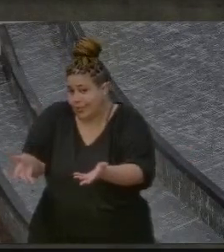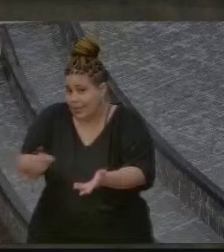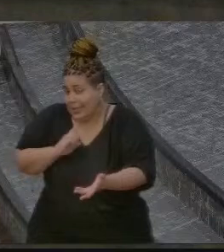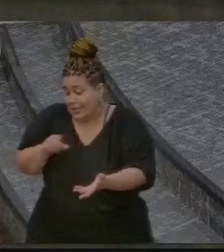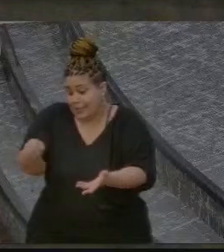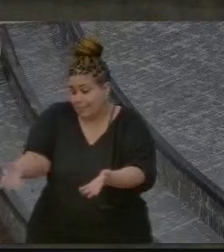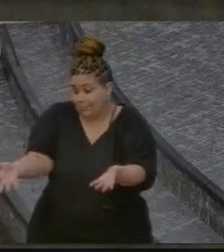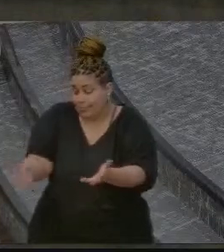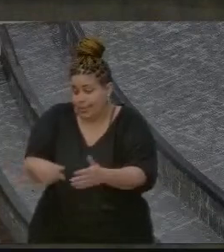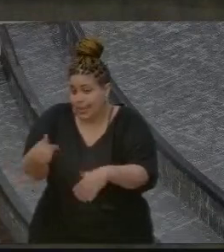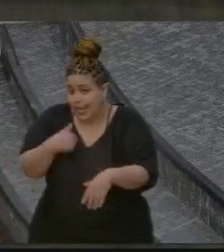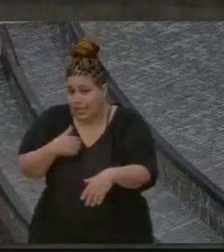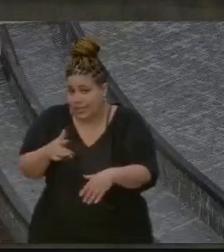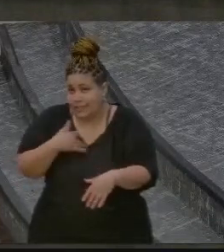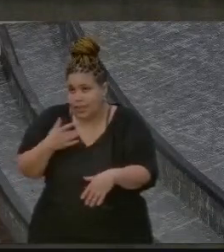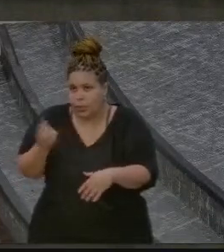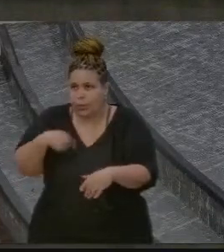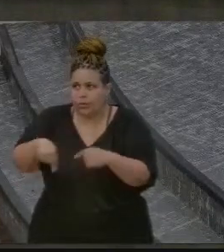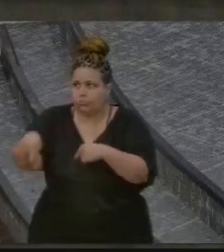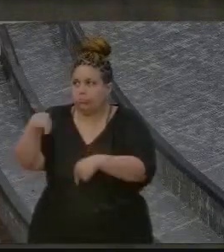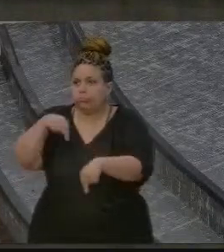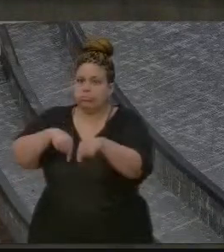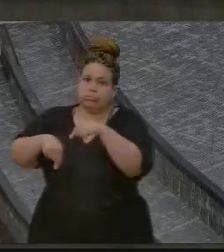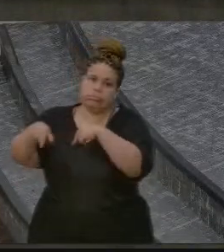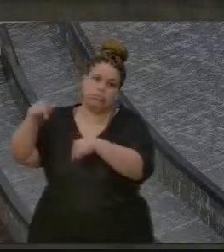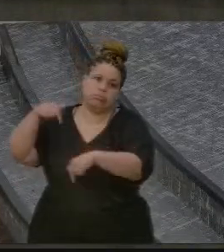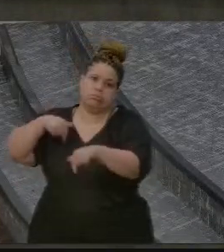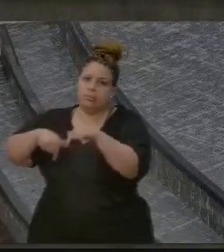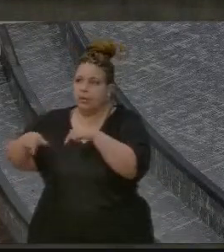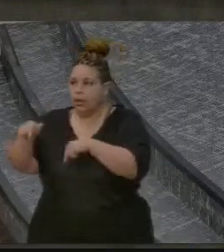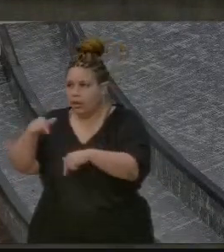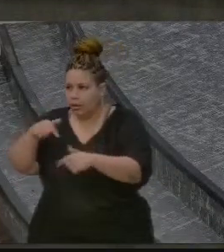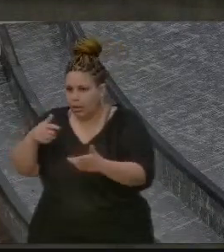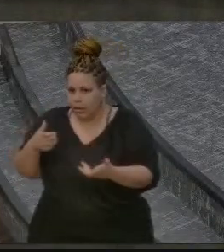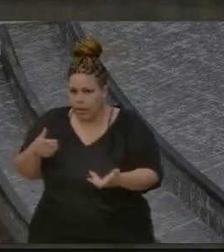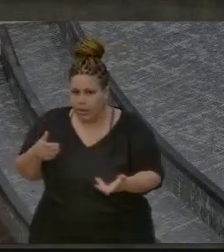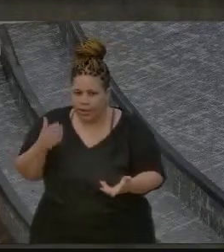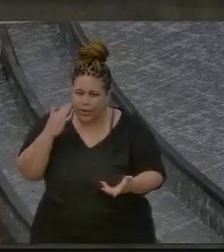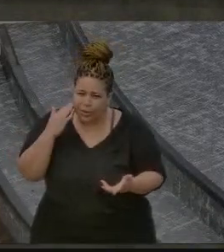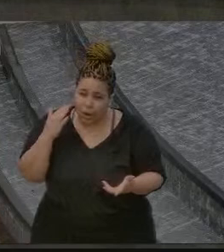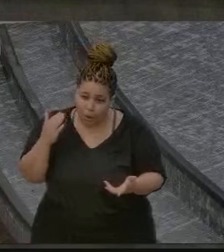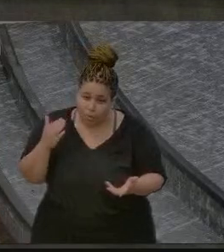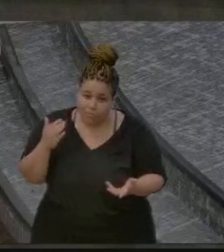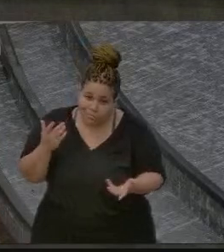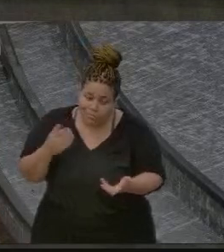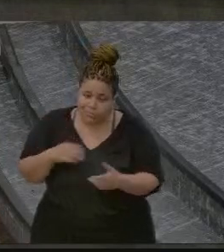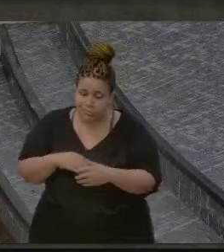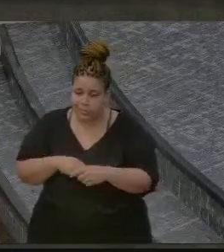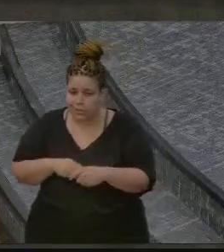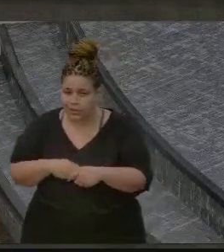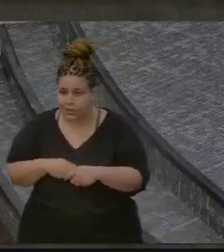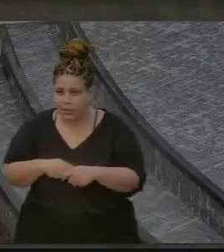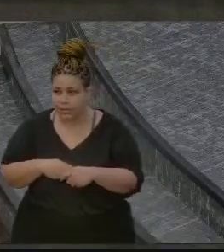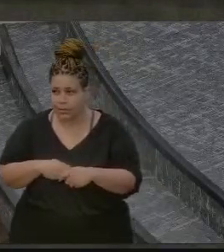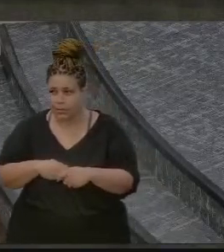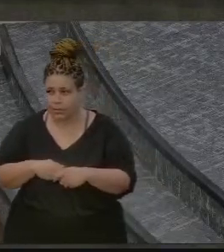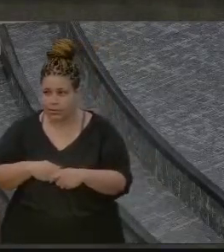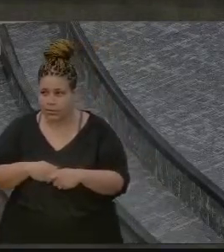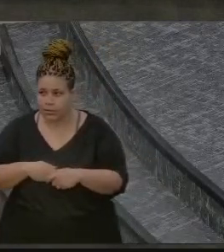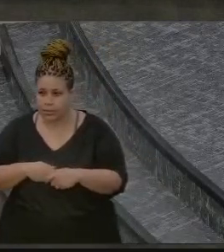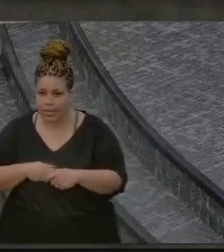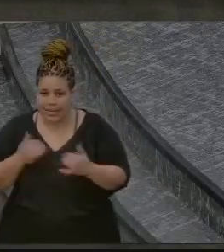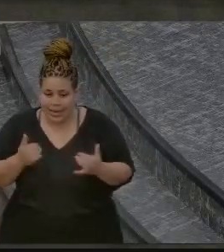we're just moving backwards, in time. And we're placed